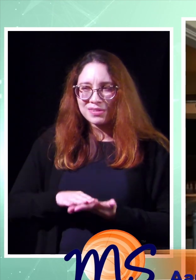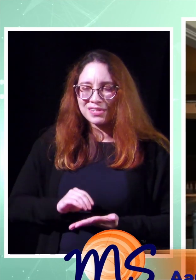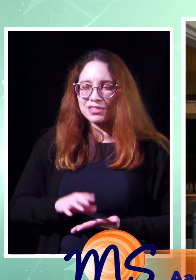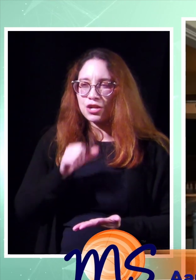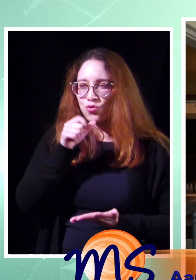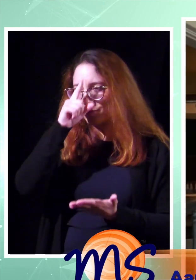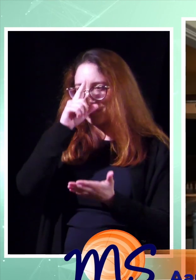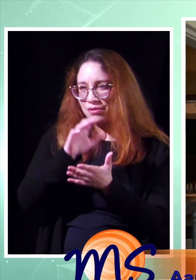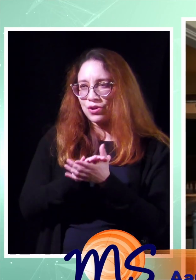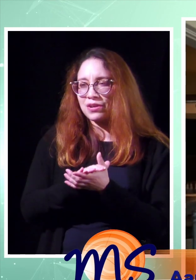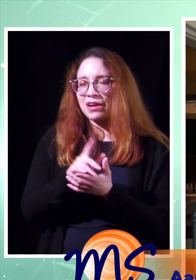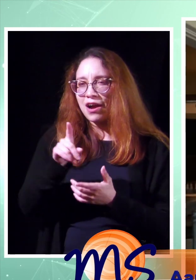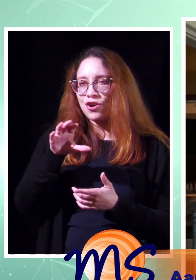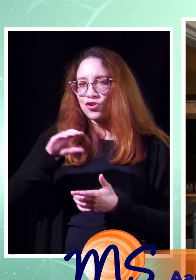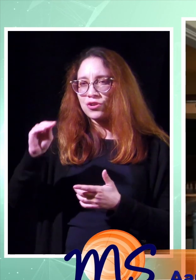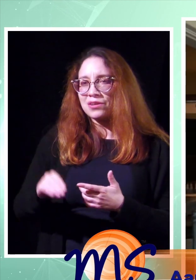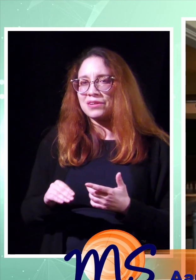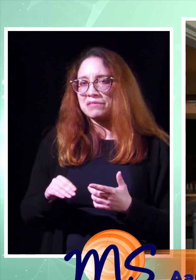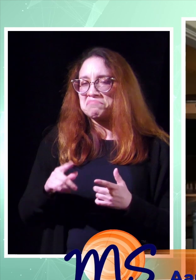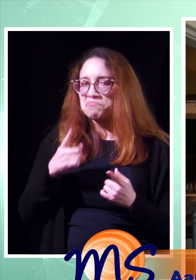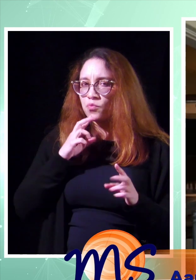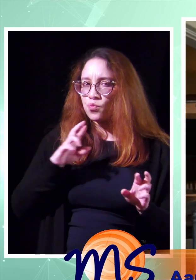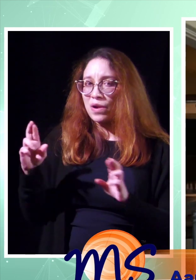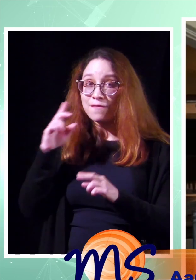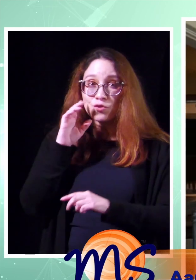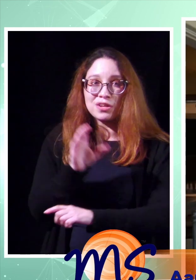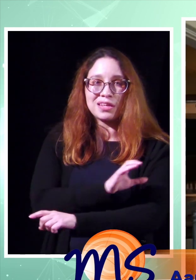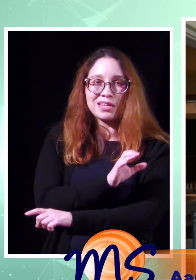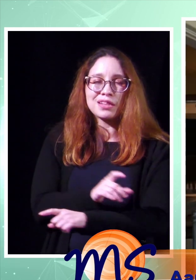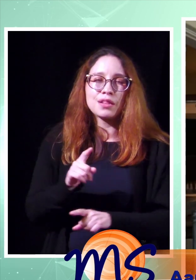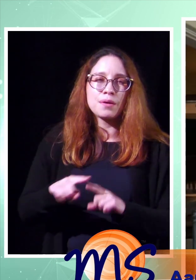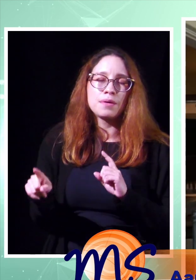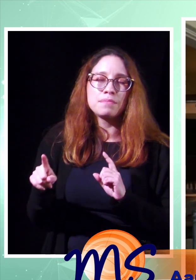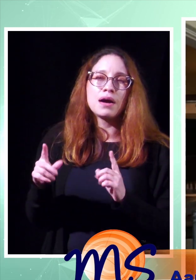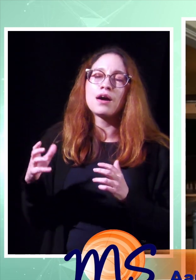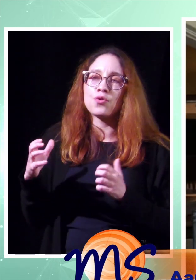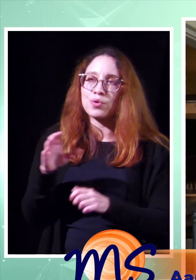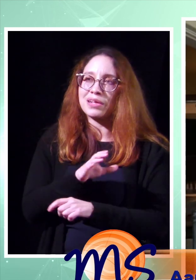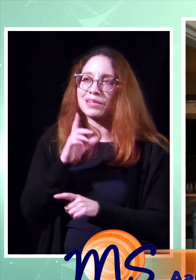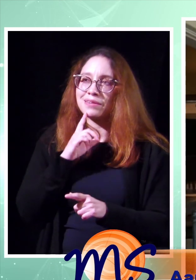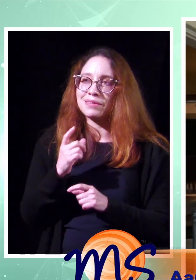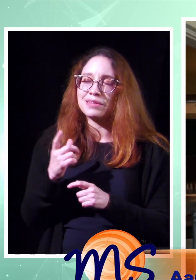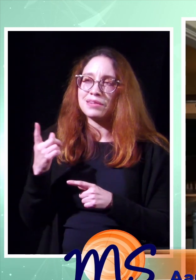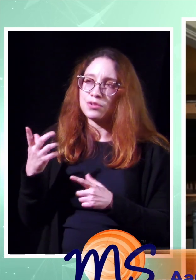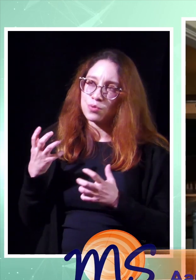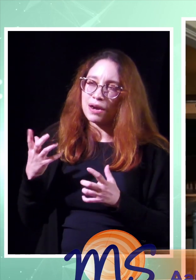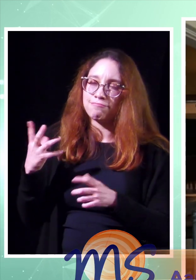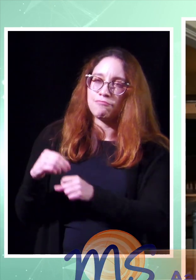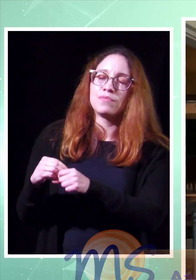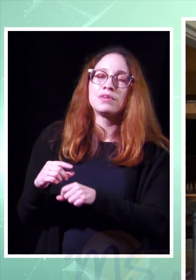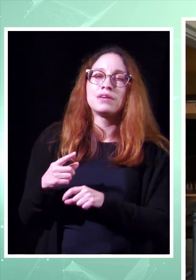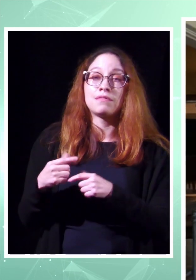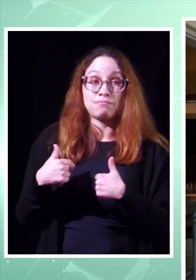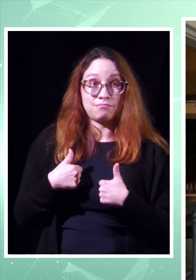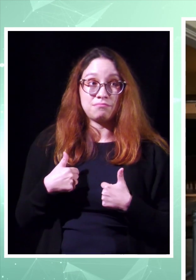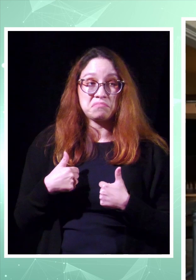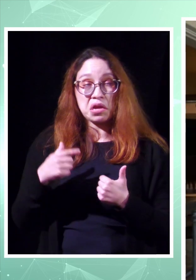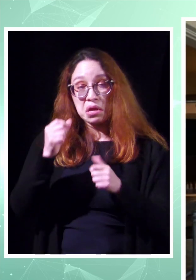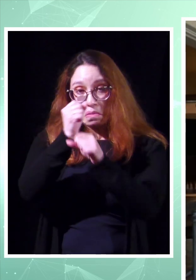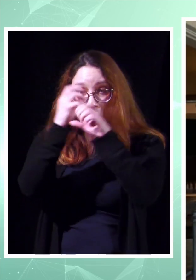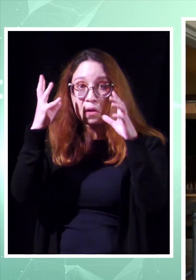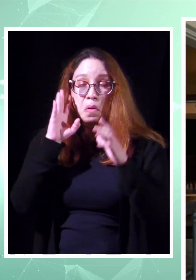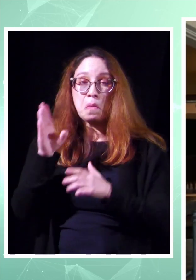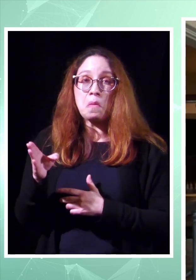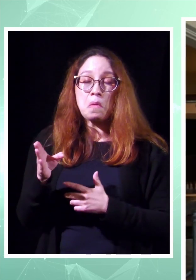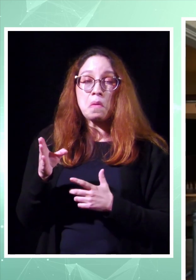don't believe that it's 100% prime time for clinic, but my clinic is chomping at the bit nonetheless to get a hold of it. So do I imagine that